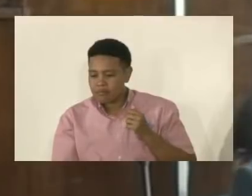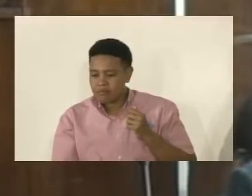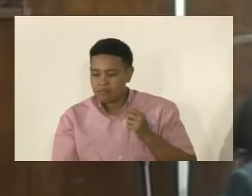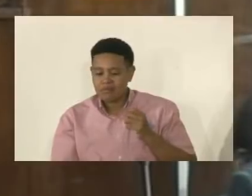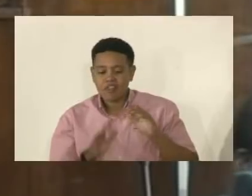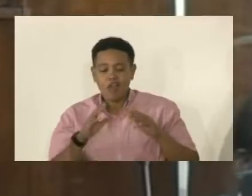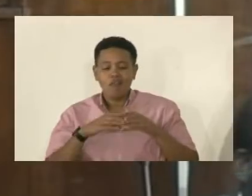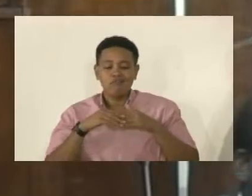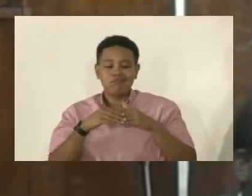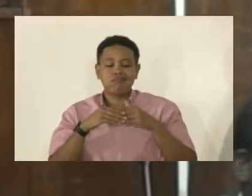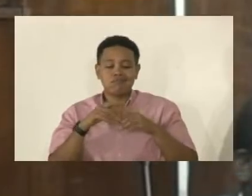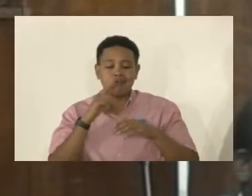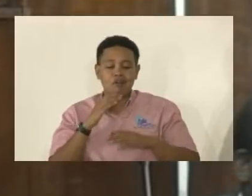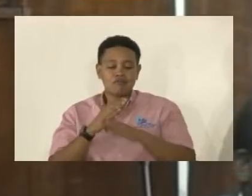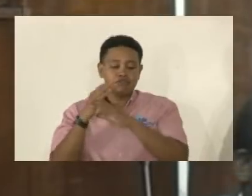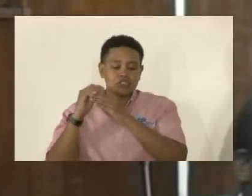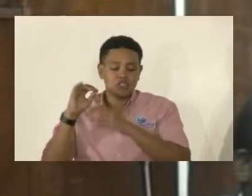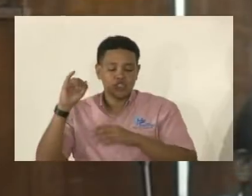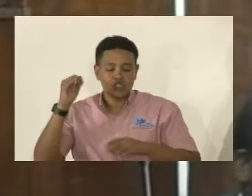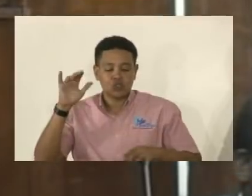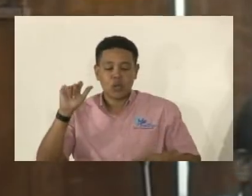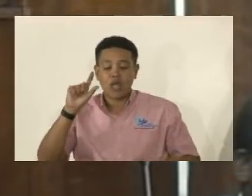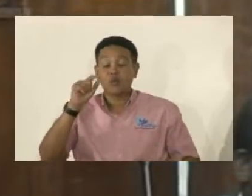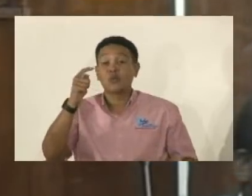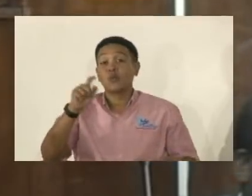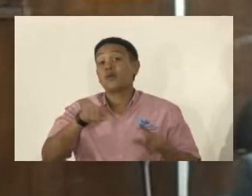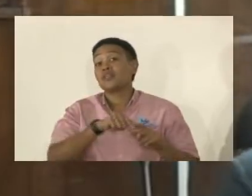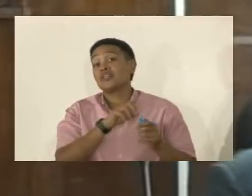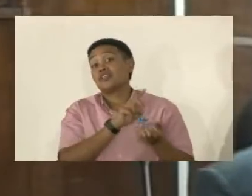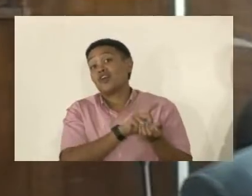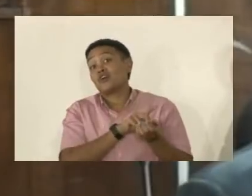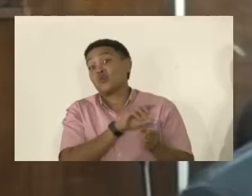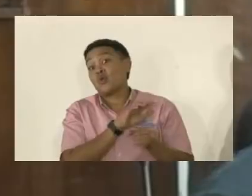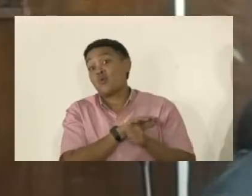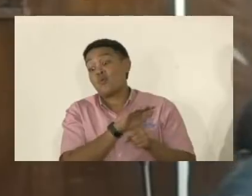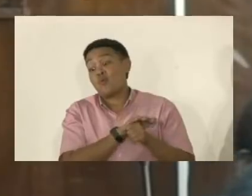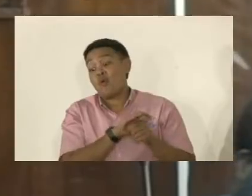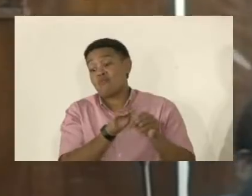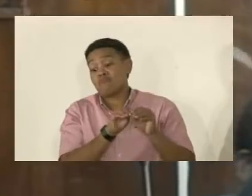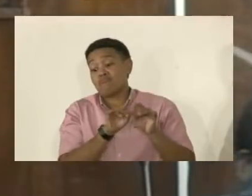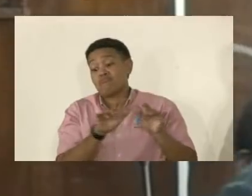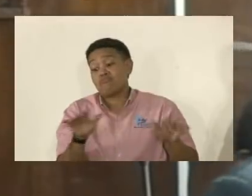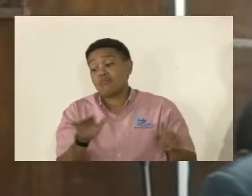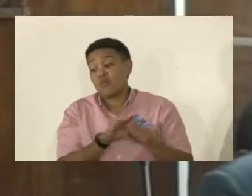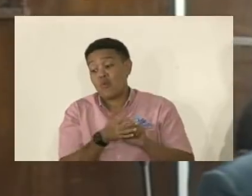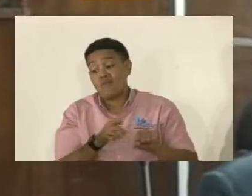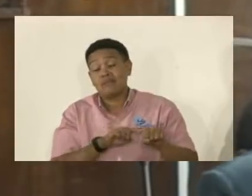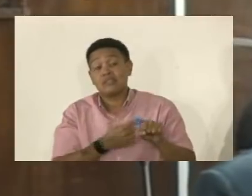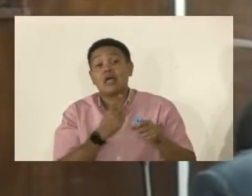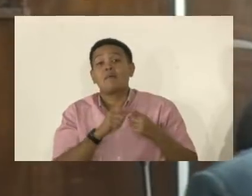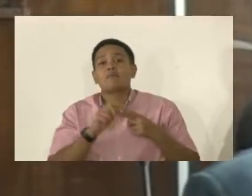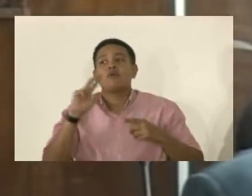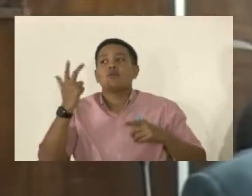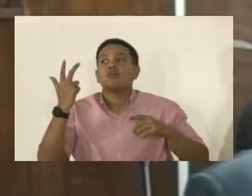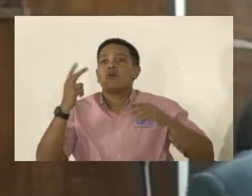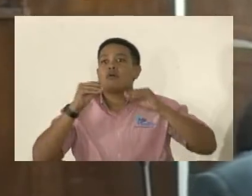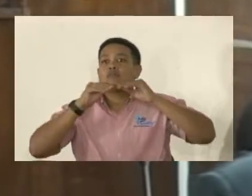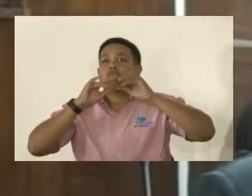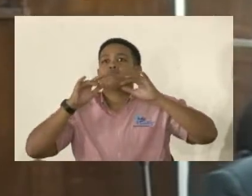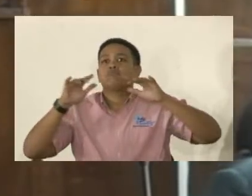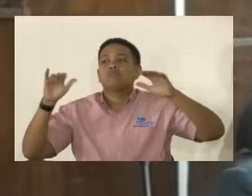2021, when doctors were already warning about the onset of the Delta variant and the third wave of